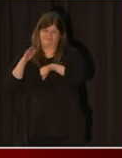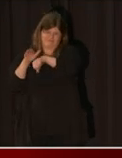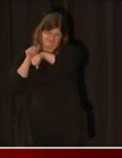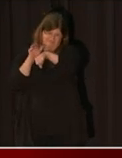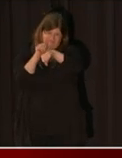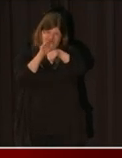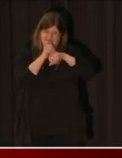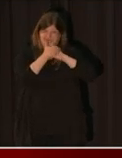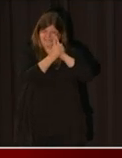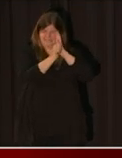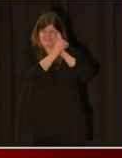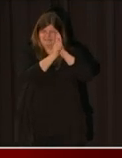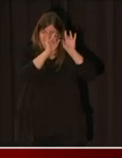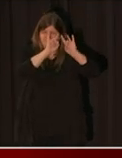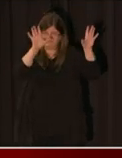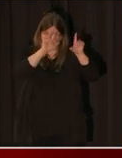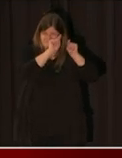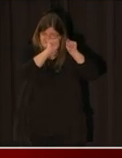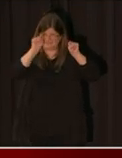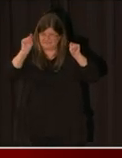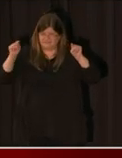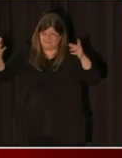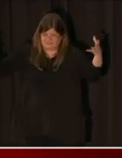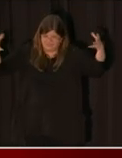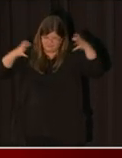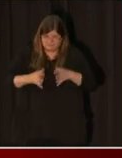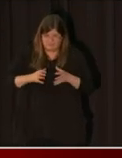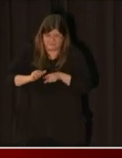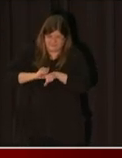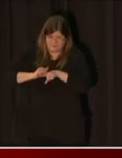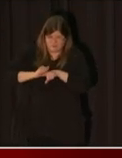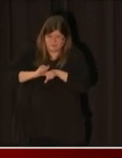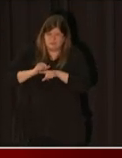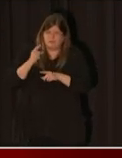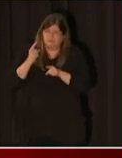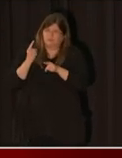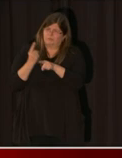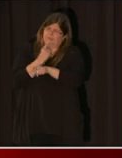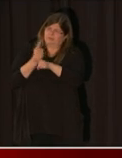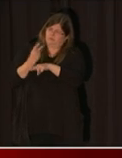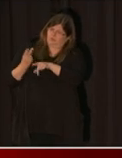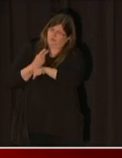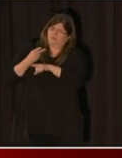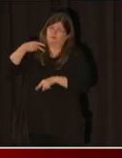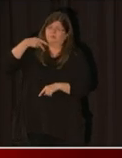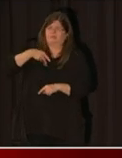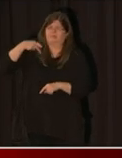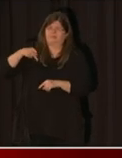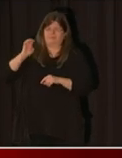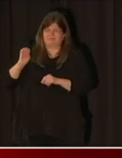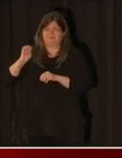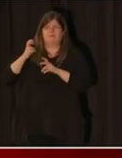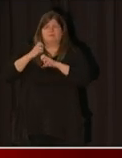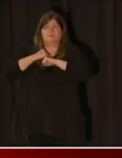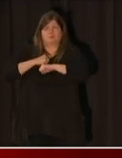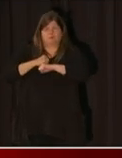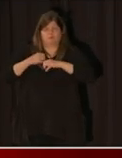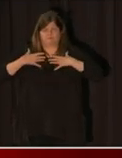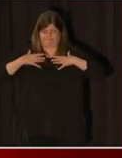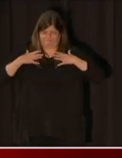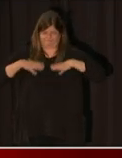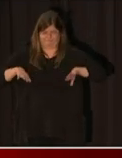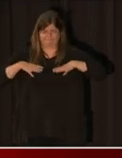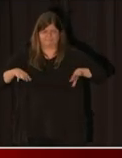on the proper use of PPE by staff and by residents. Daily in-person showers